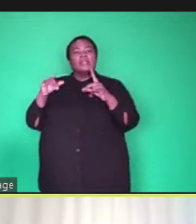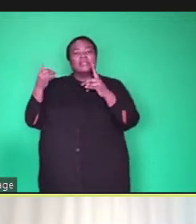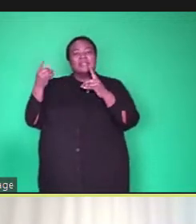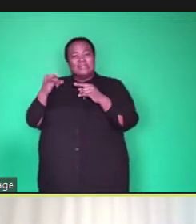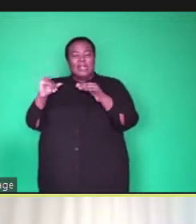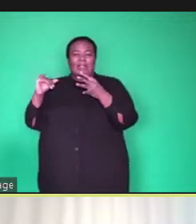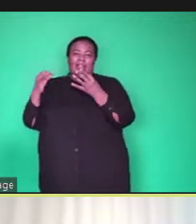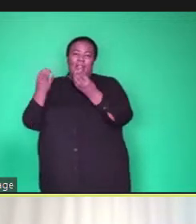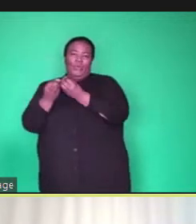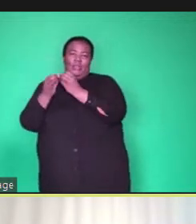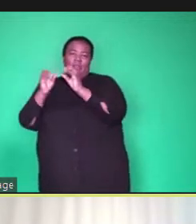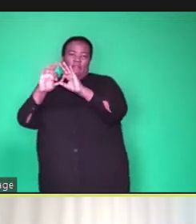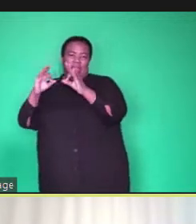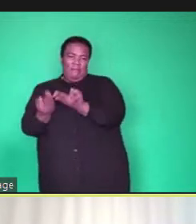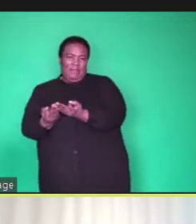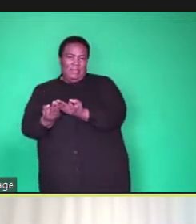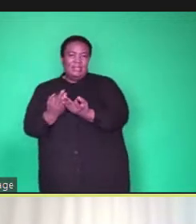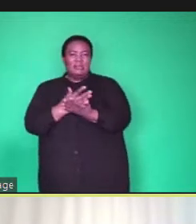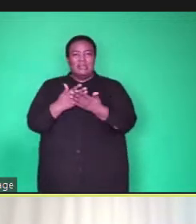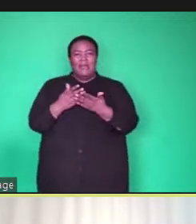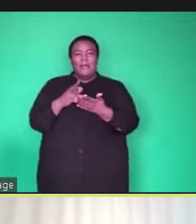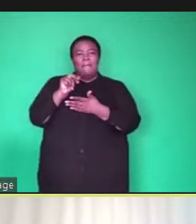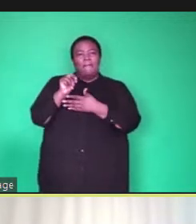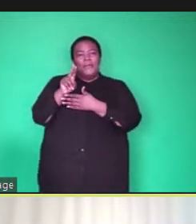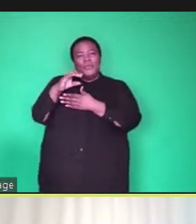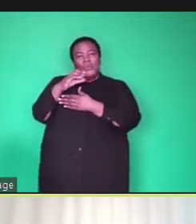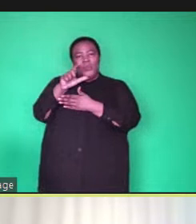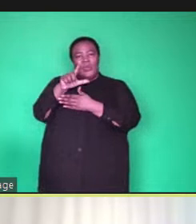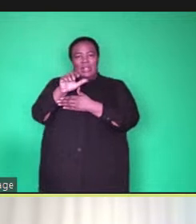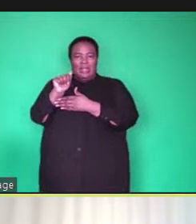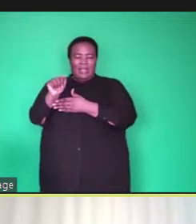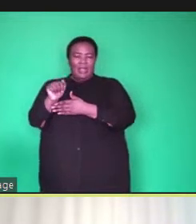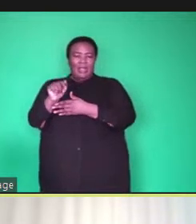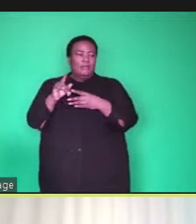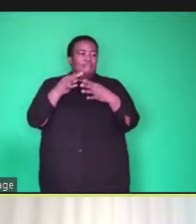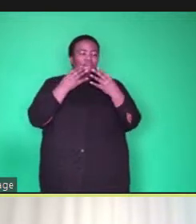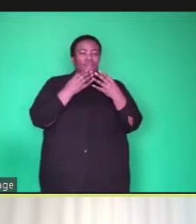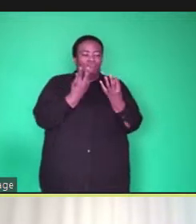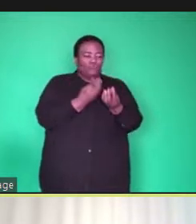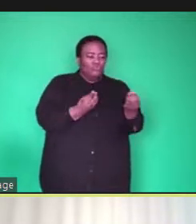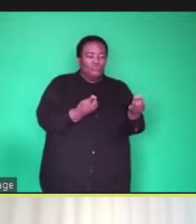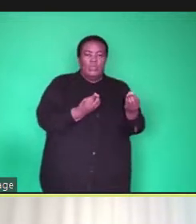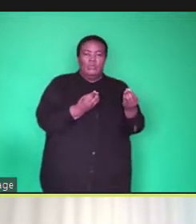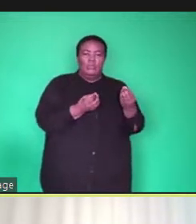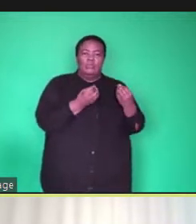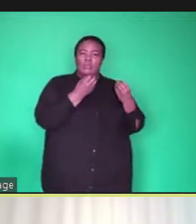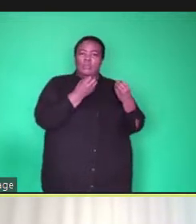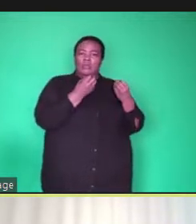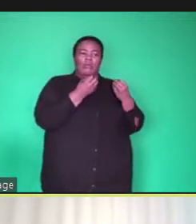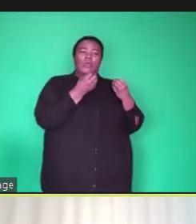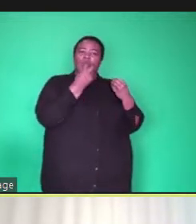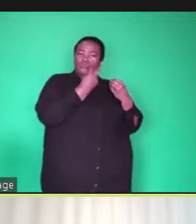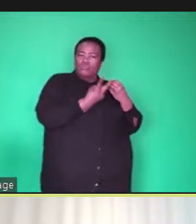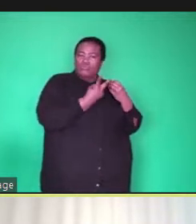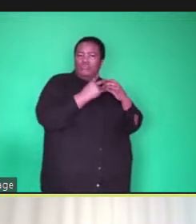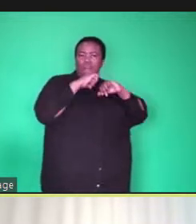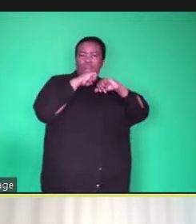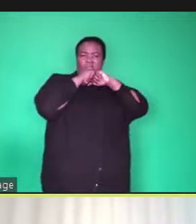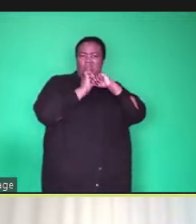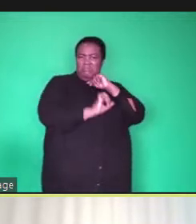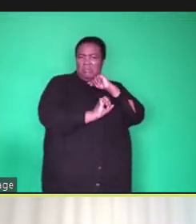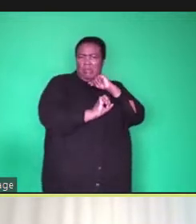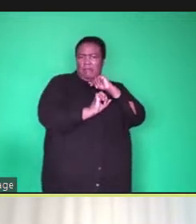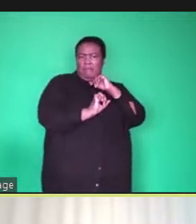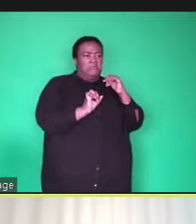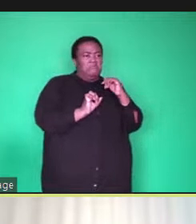as nuclear families, with 2 parents and their children and no other members. It's not historically a common